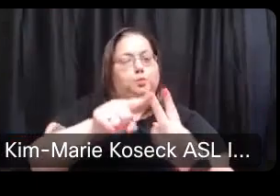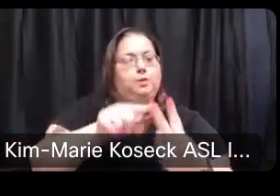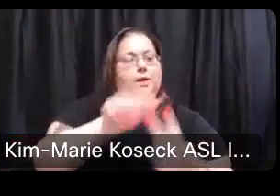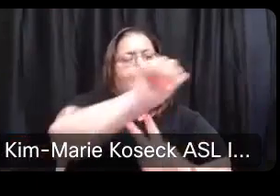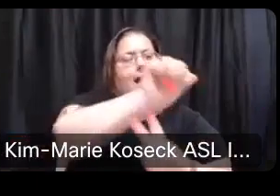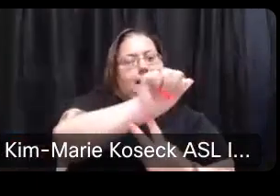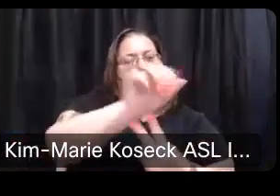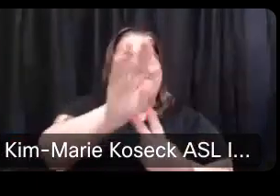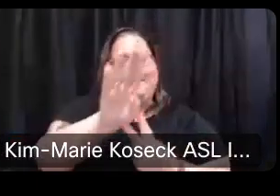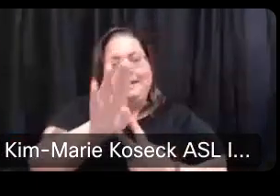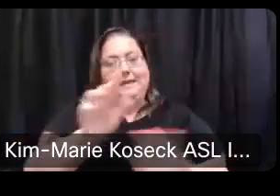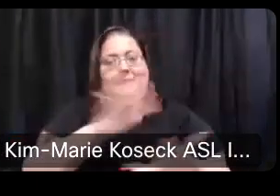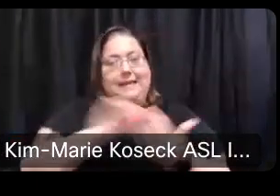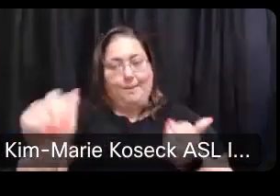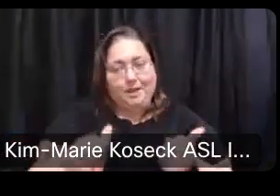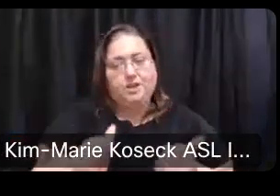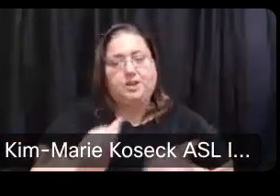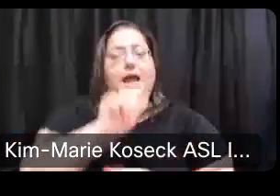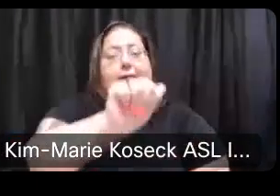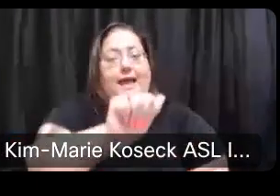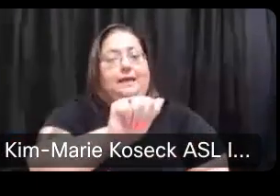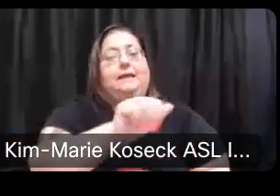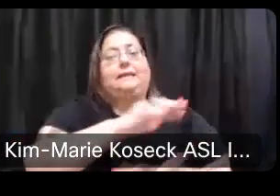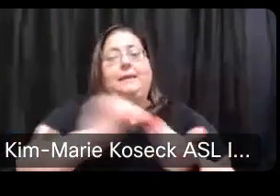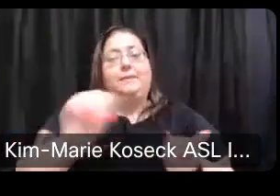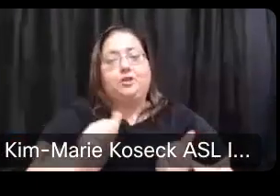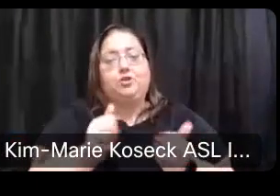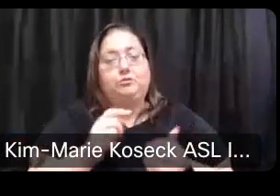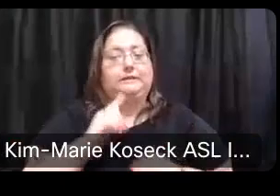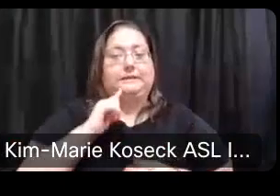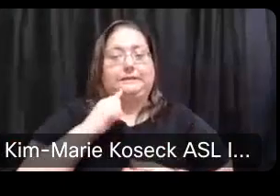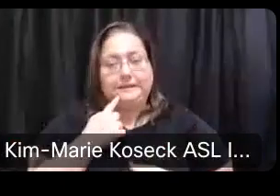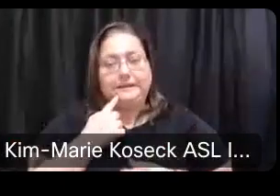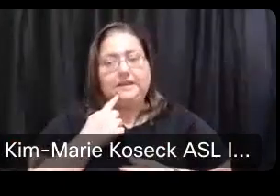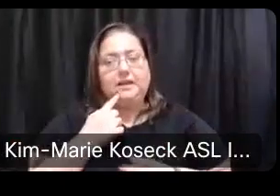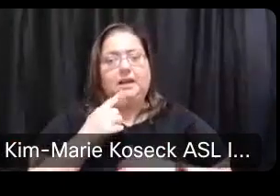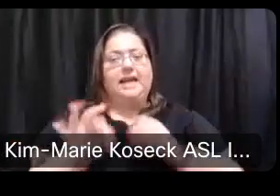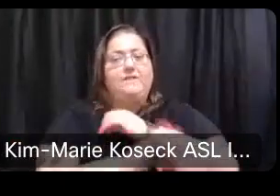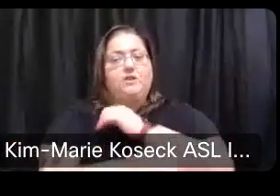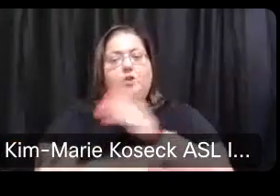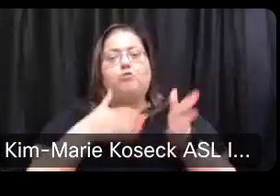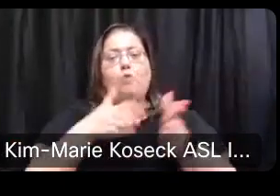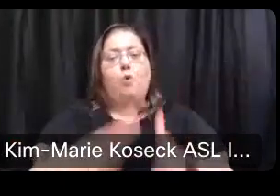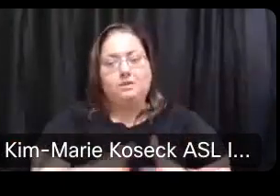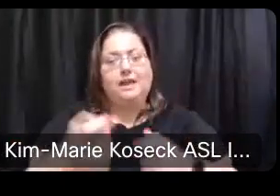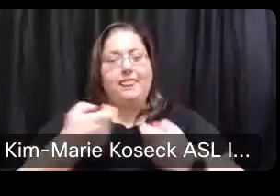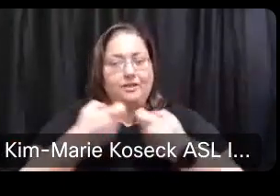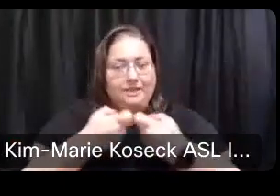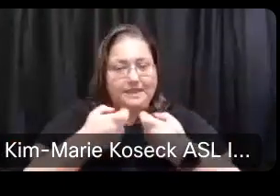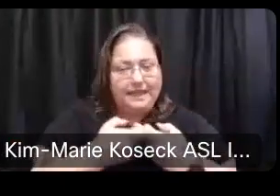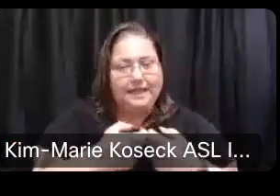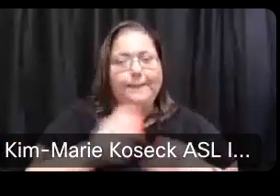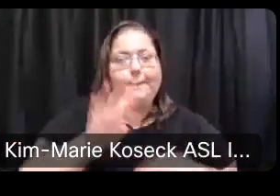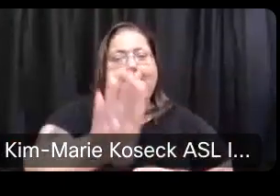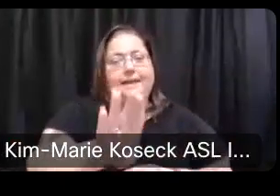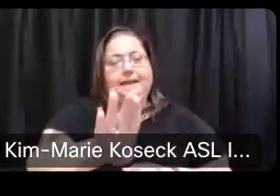A, damage to critical infrastructure such as roads, electricity supply, etc. B, second